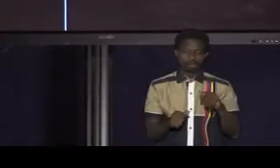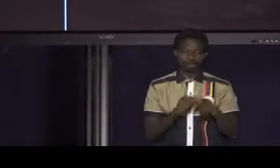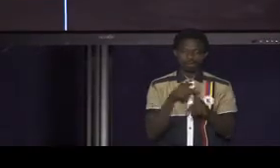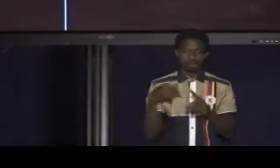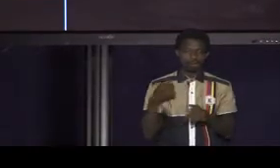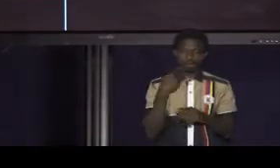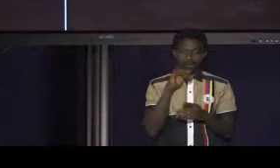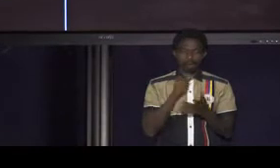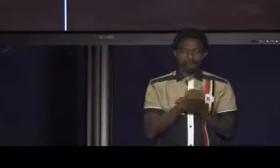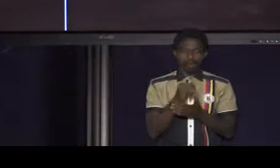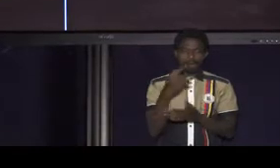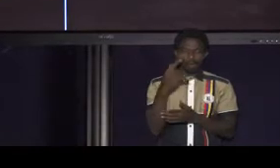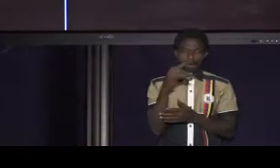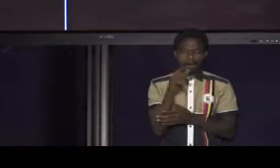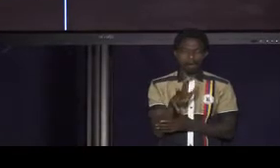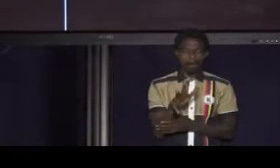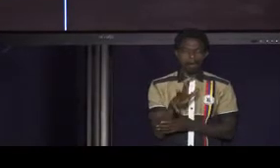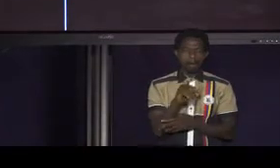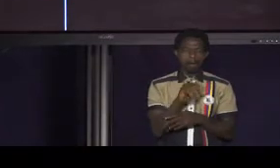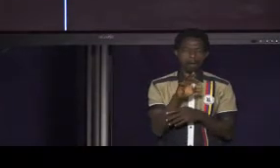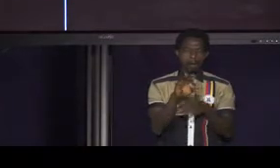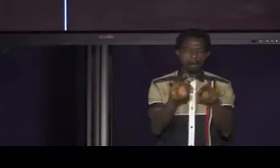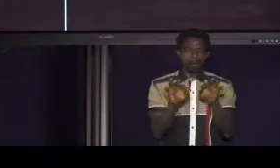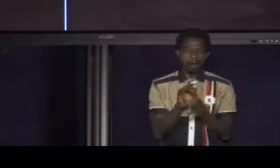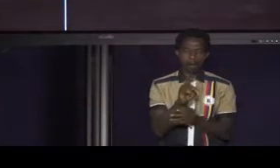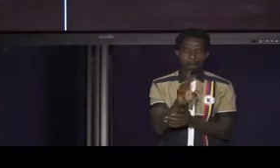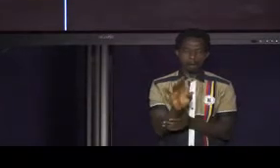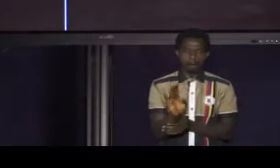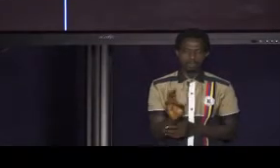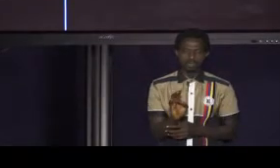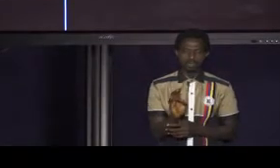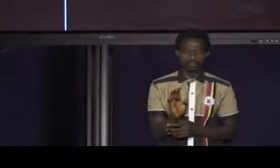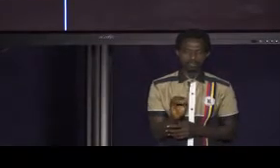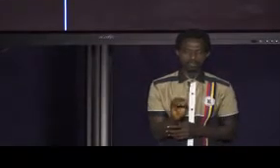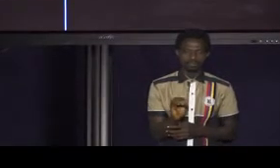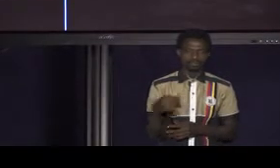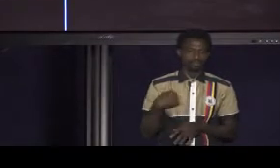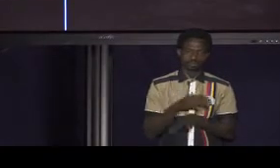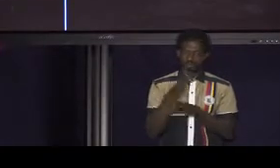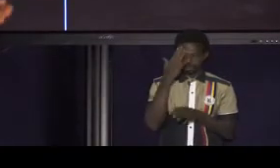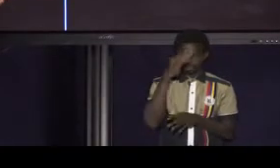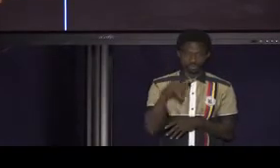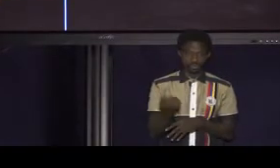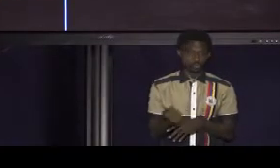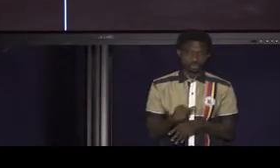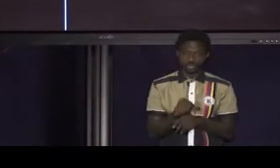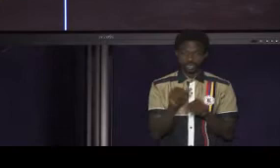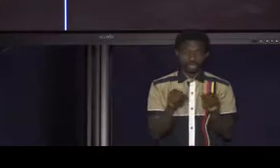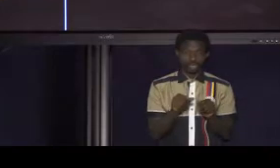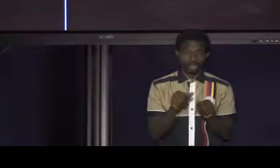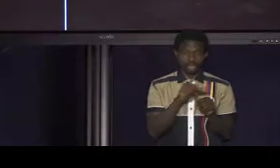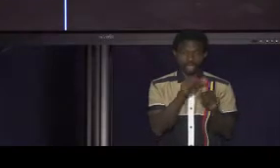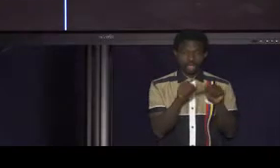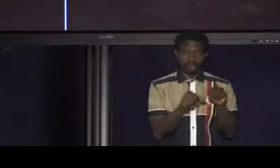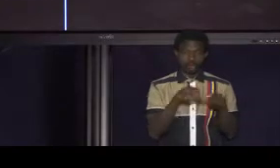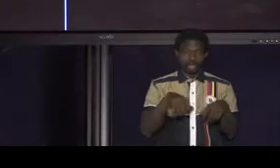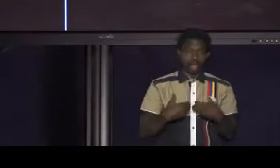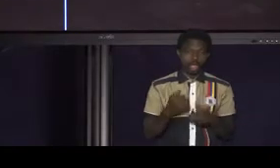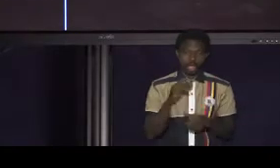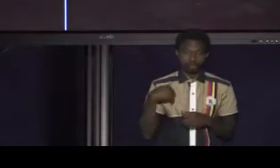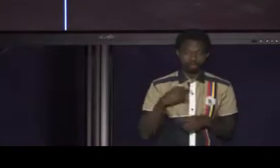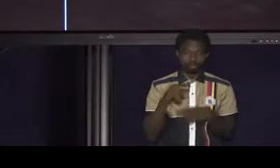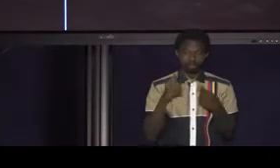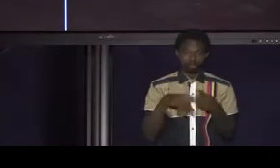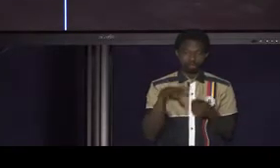180, we were talking about the interior angles. So since we do not even know the other angles, how will we find K? There is